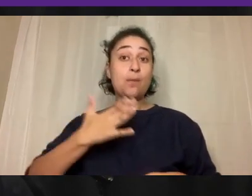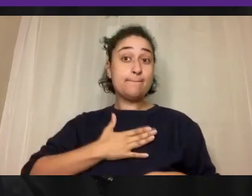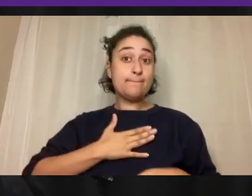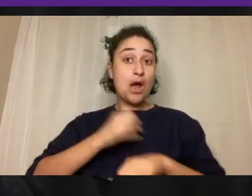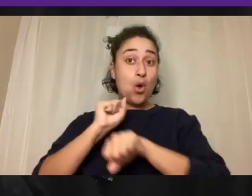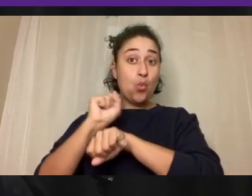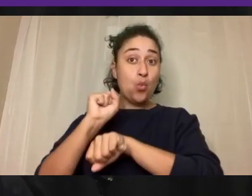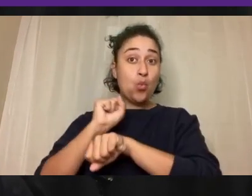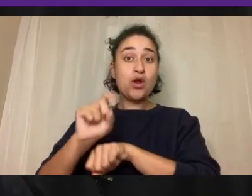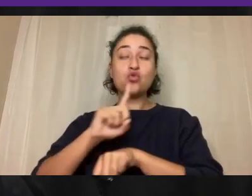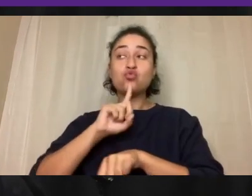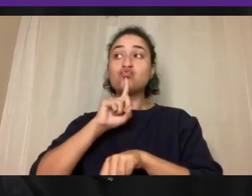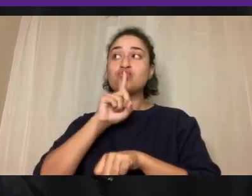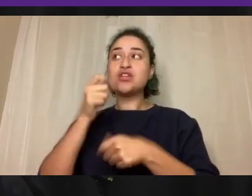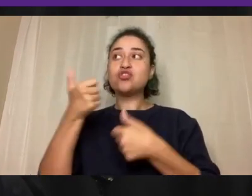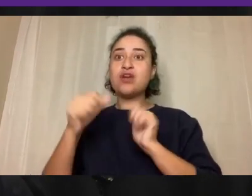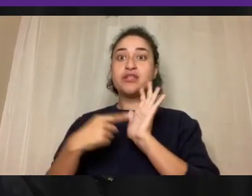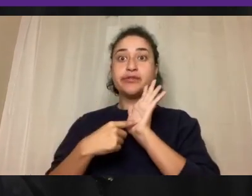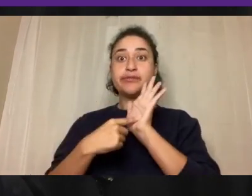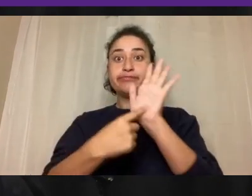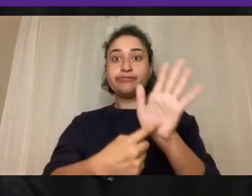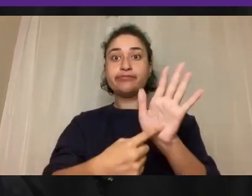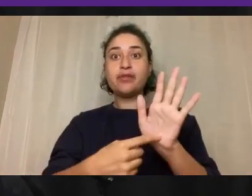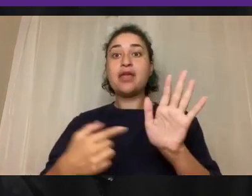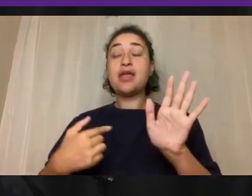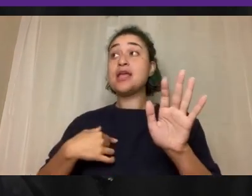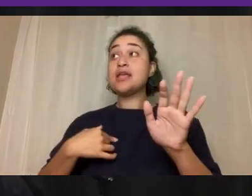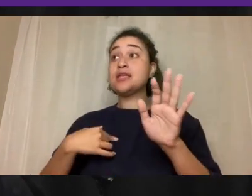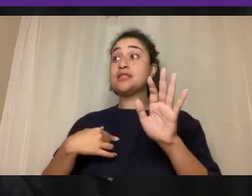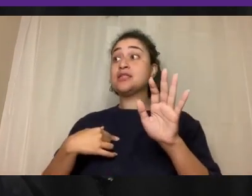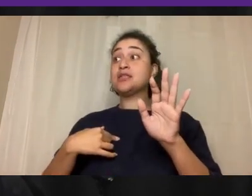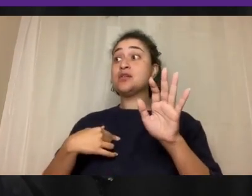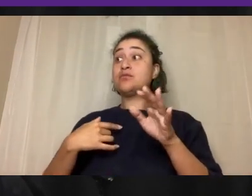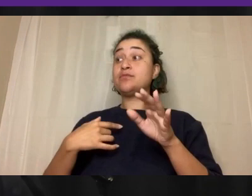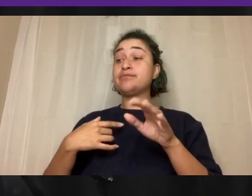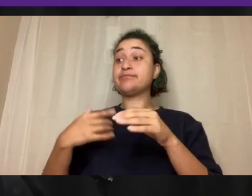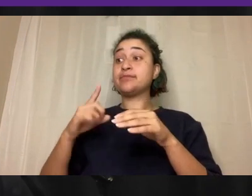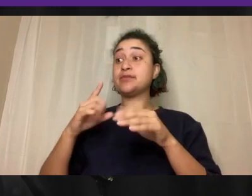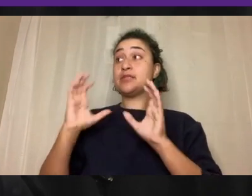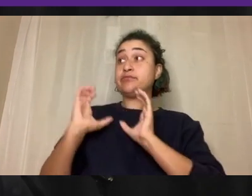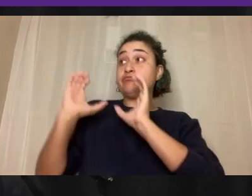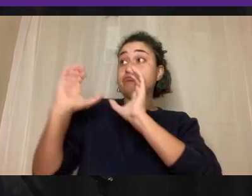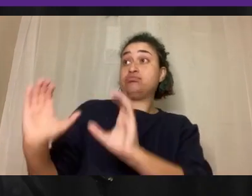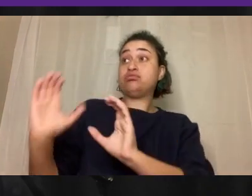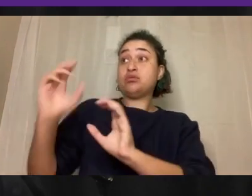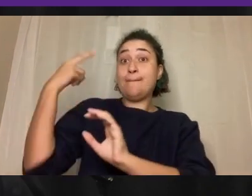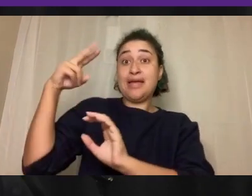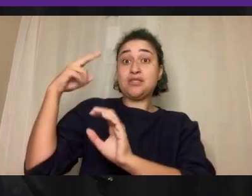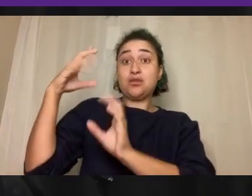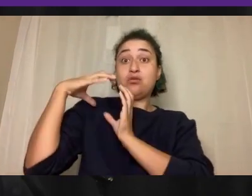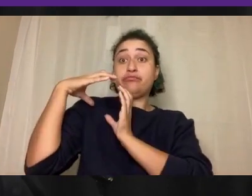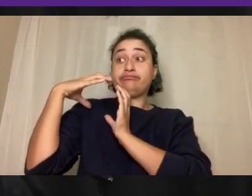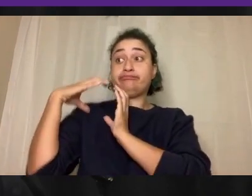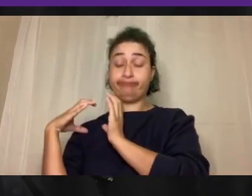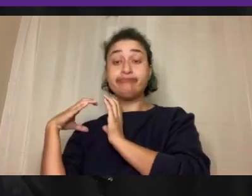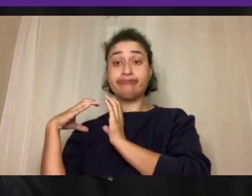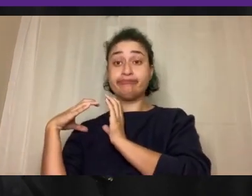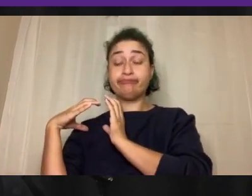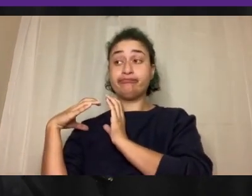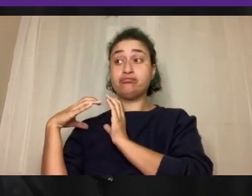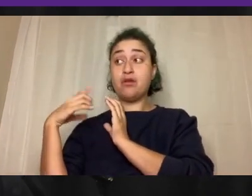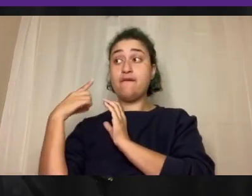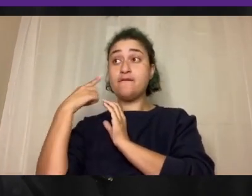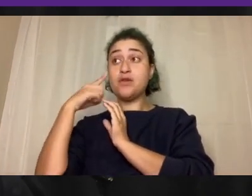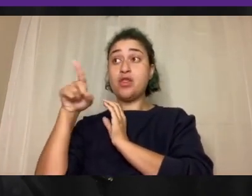push, is holding Mexico accountable for what they've done for more than 500 years, holding the U.S. accountable